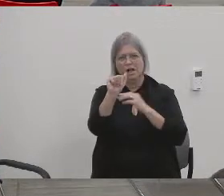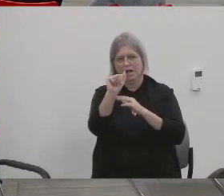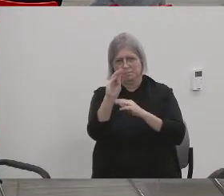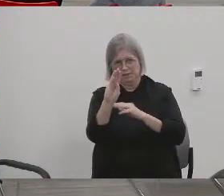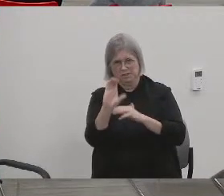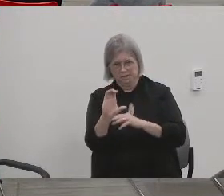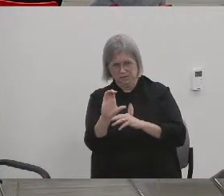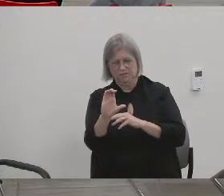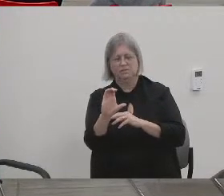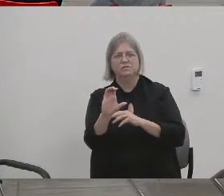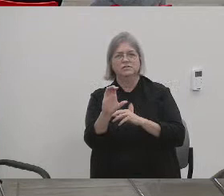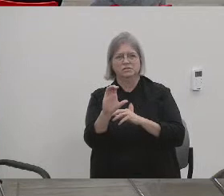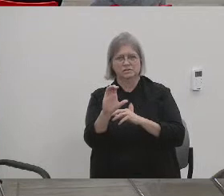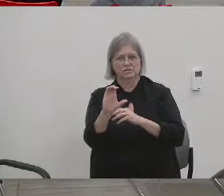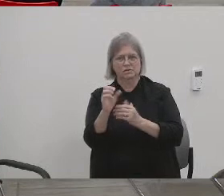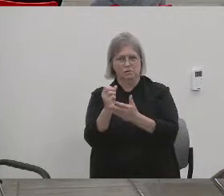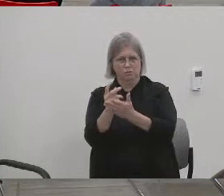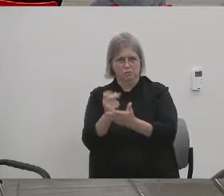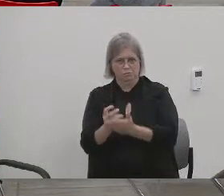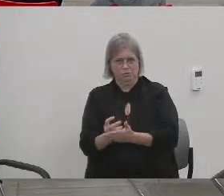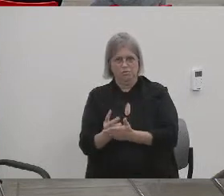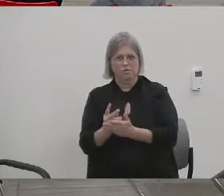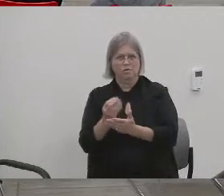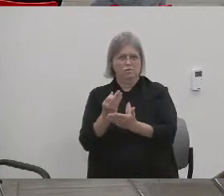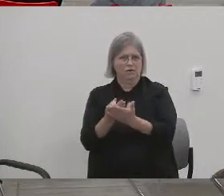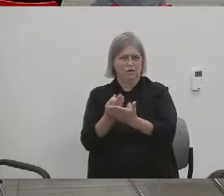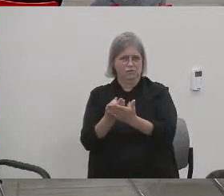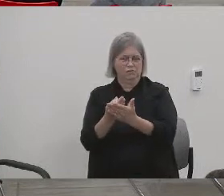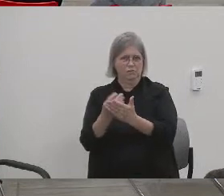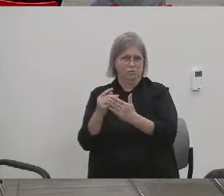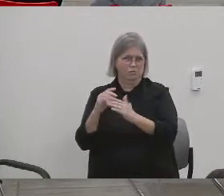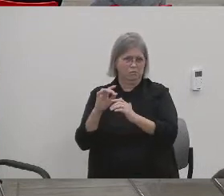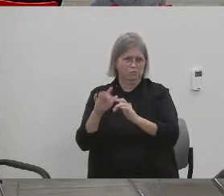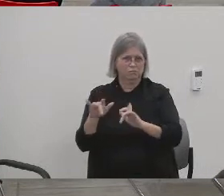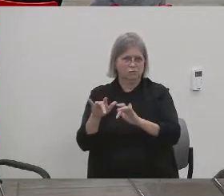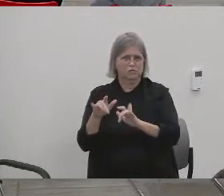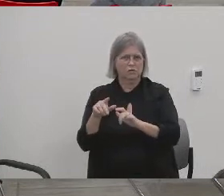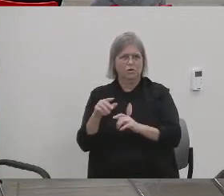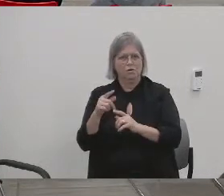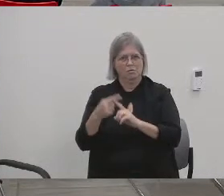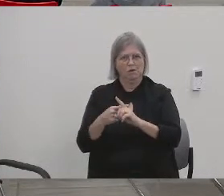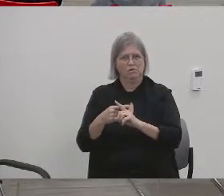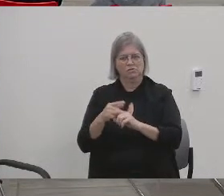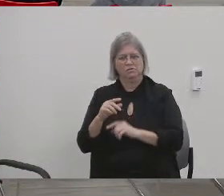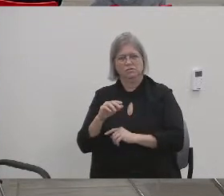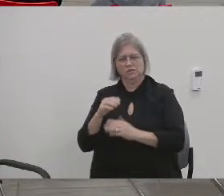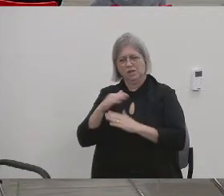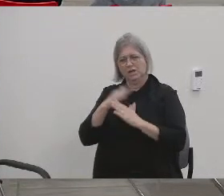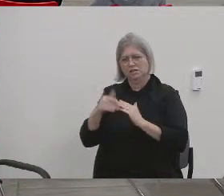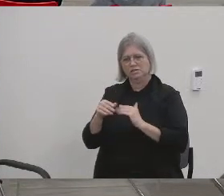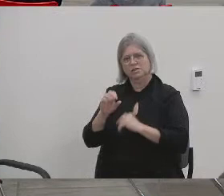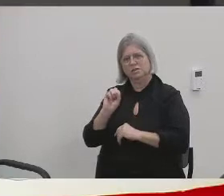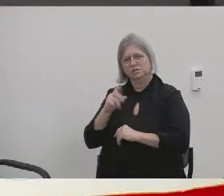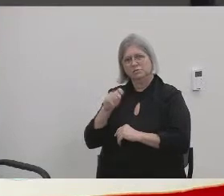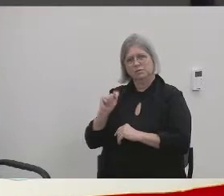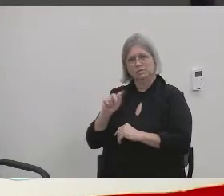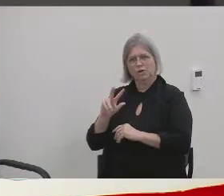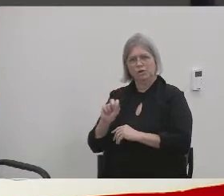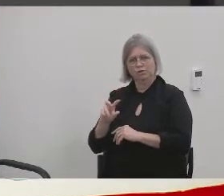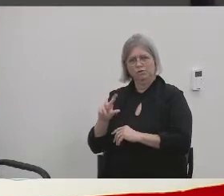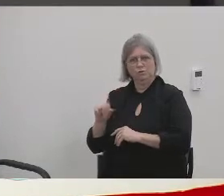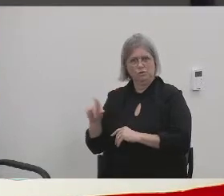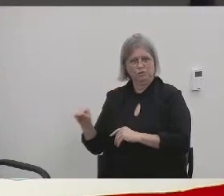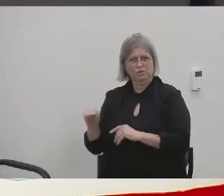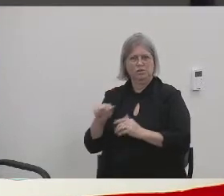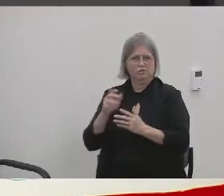C. Approval of the financial minutes for the month ending September 30th, 2020. Appropriations, resolutions, and the approval of the